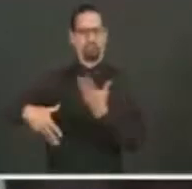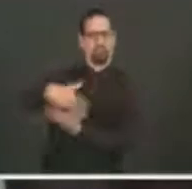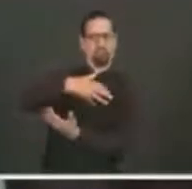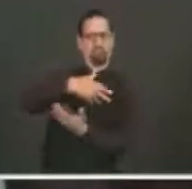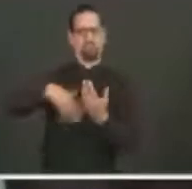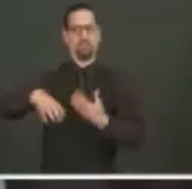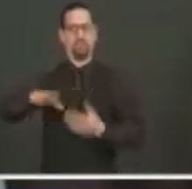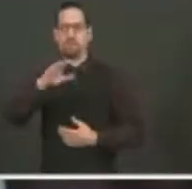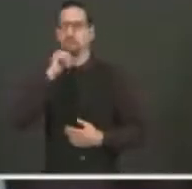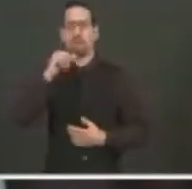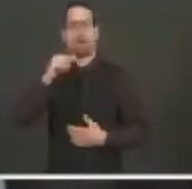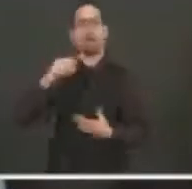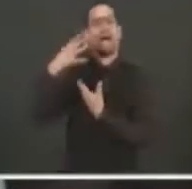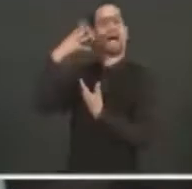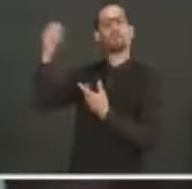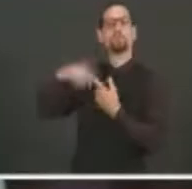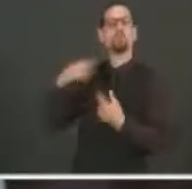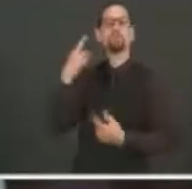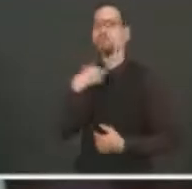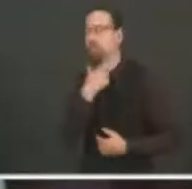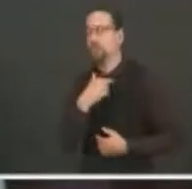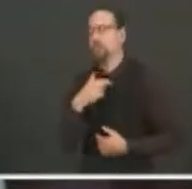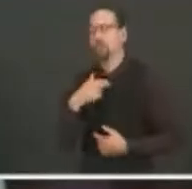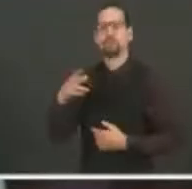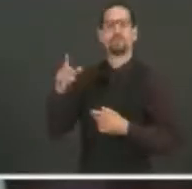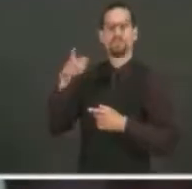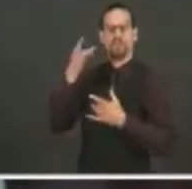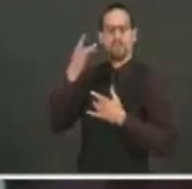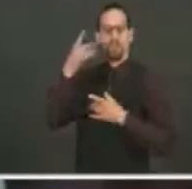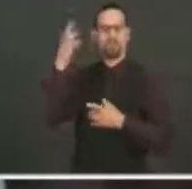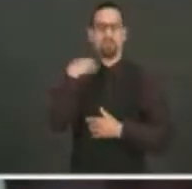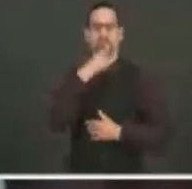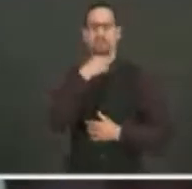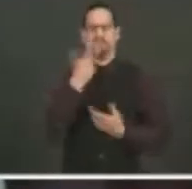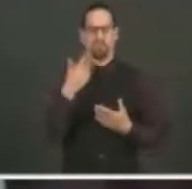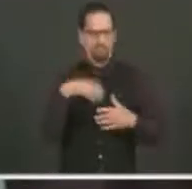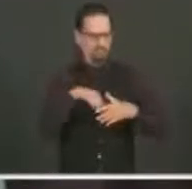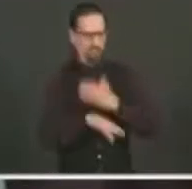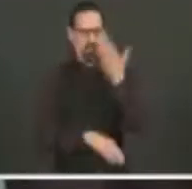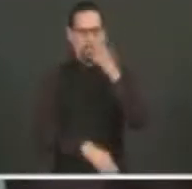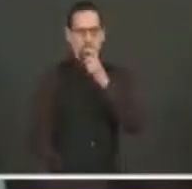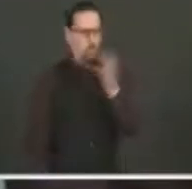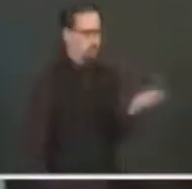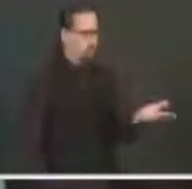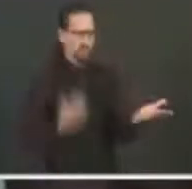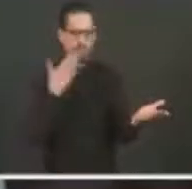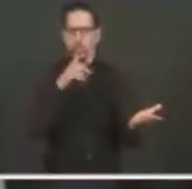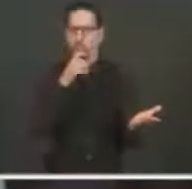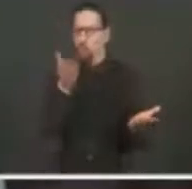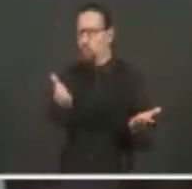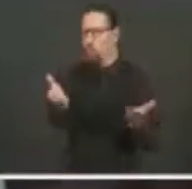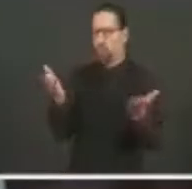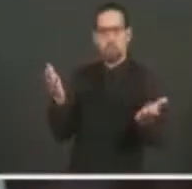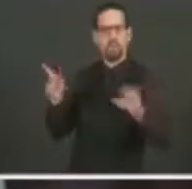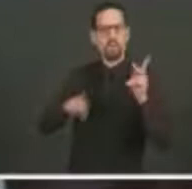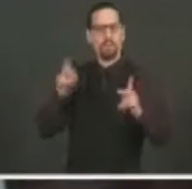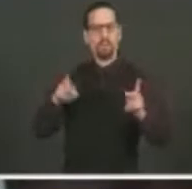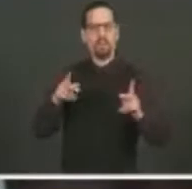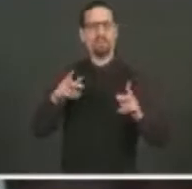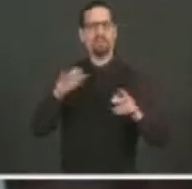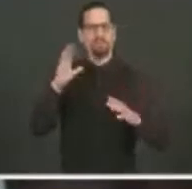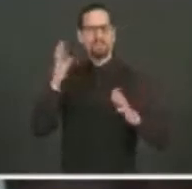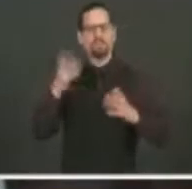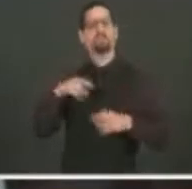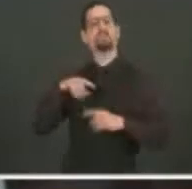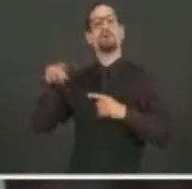restaurant where you go with a few people and don't know everyone else. It's a gathering of people, friends, family, who are all going to be mingling